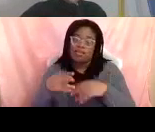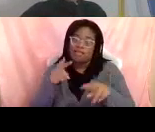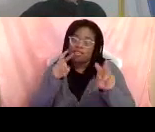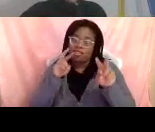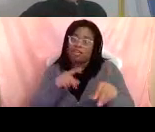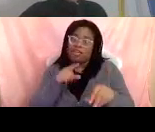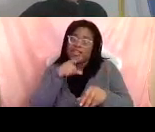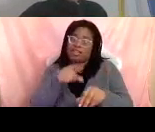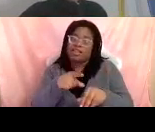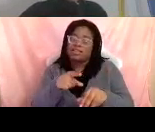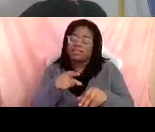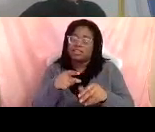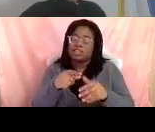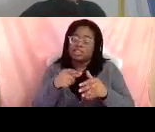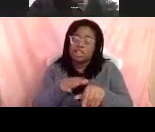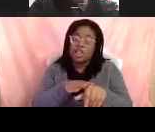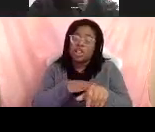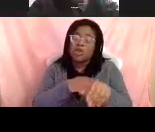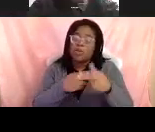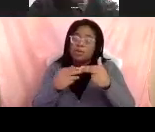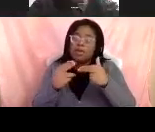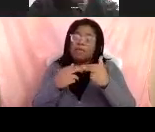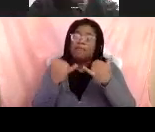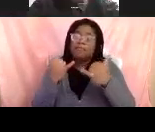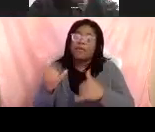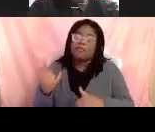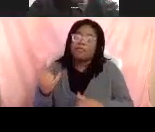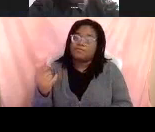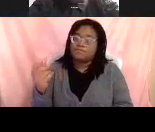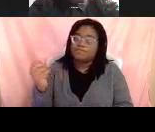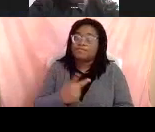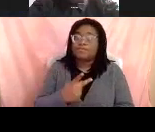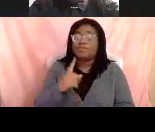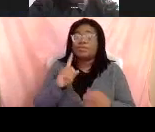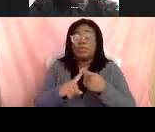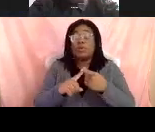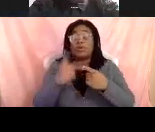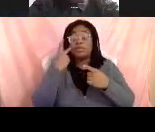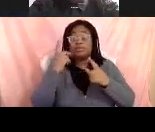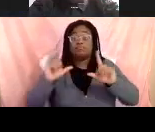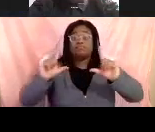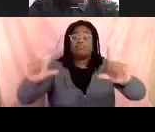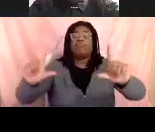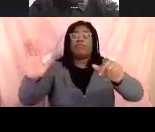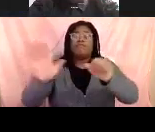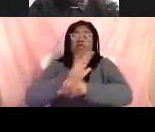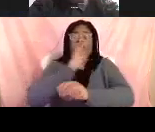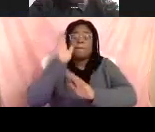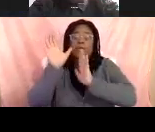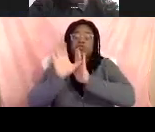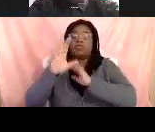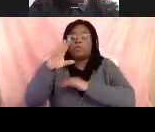our slow build. So now we're back to looking at the full imagery of Black and yellow